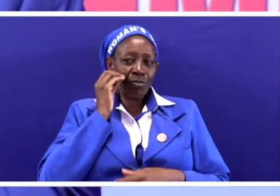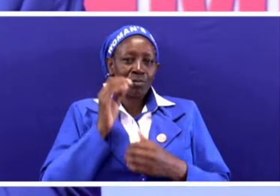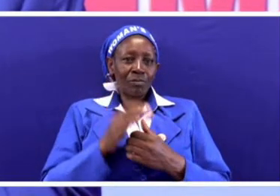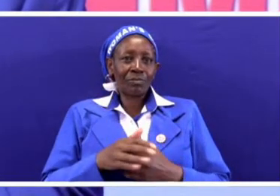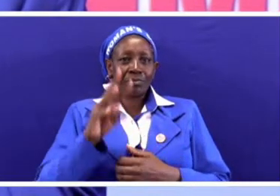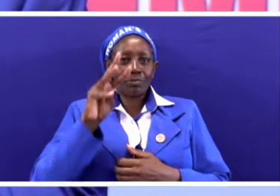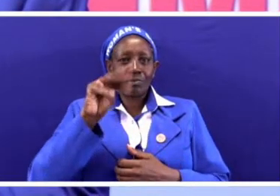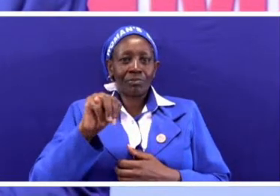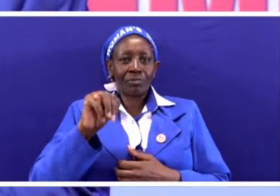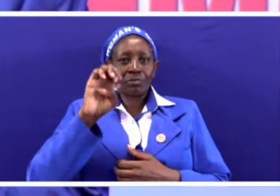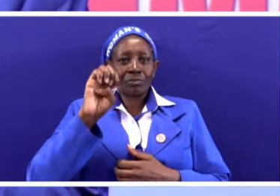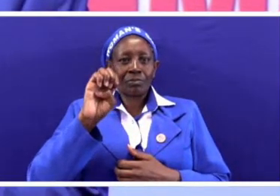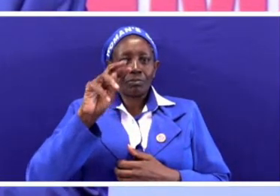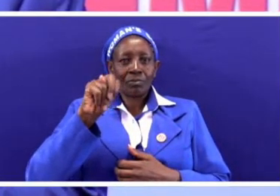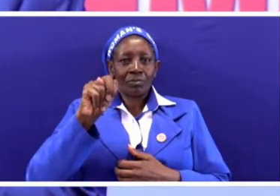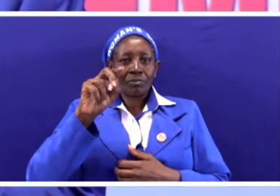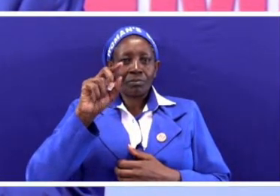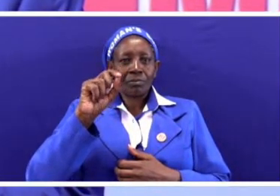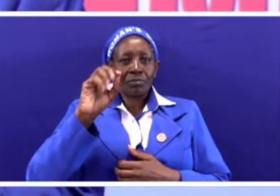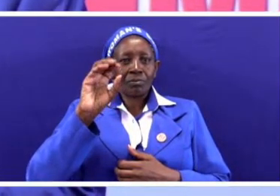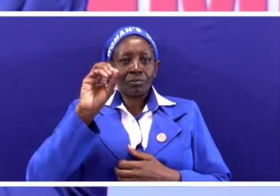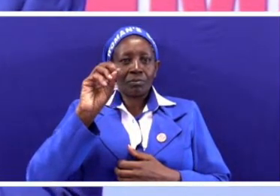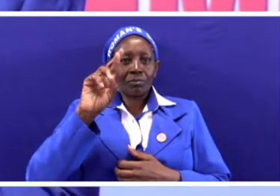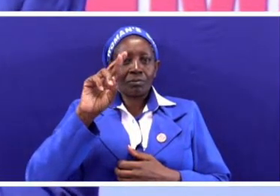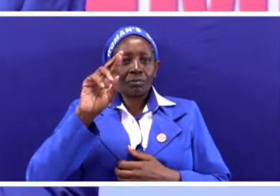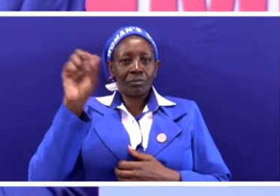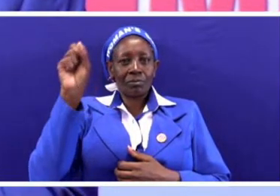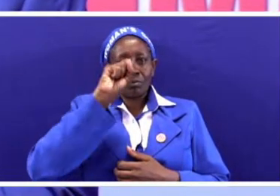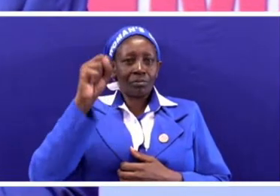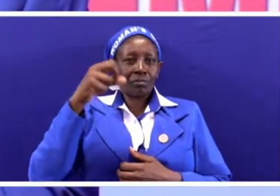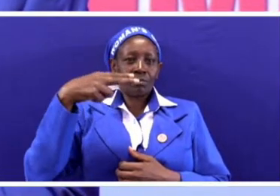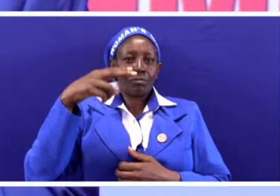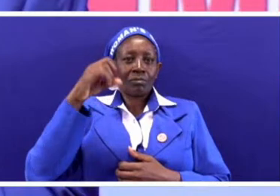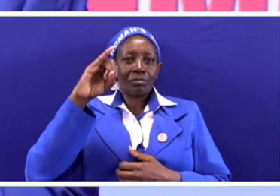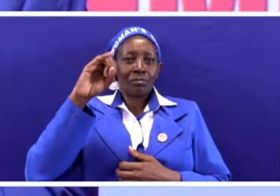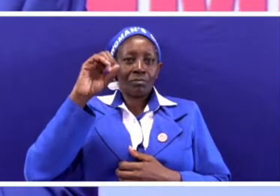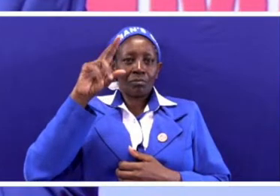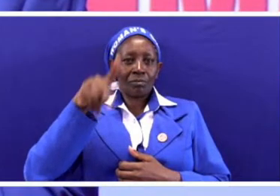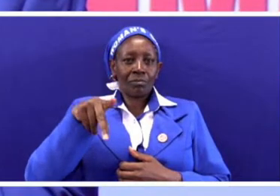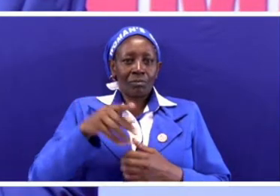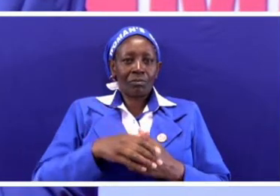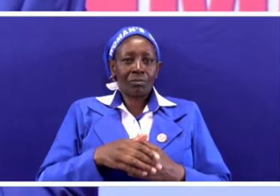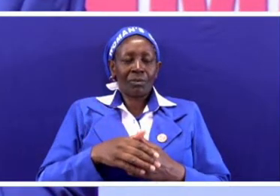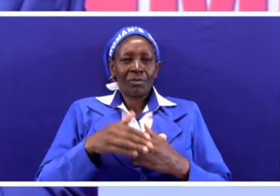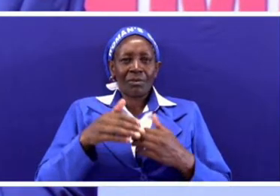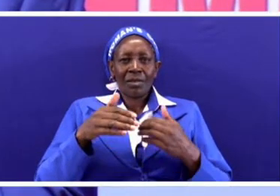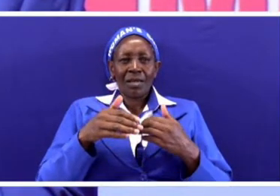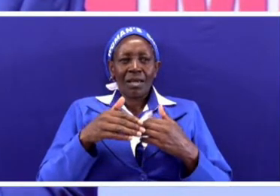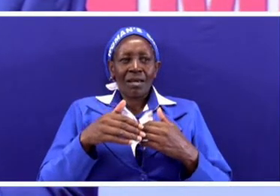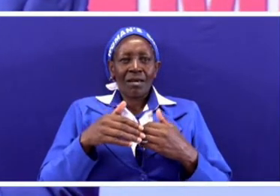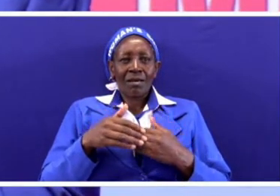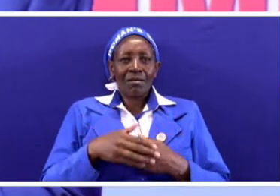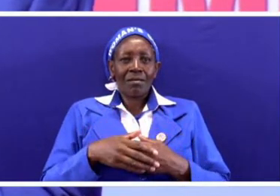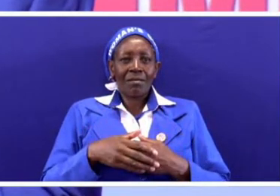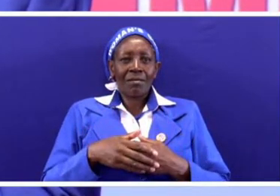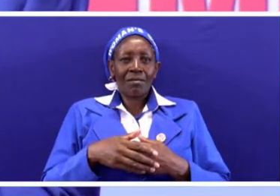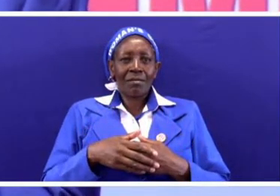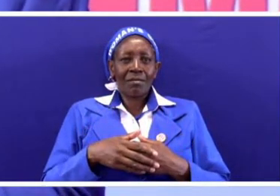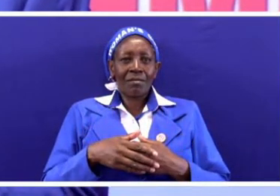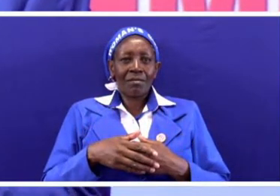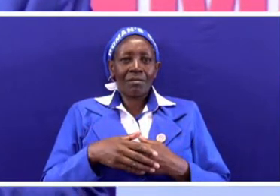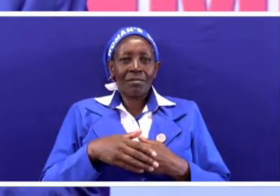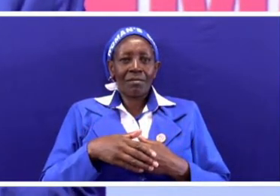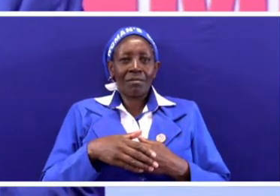We have said it severally that our past moderator had lots of concern for young people. He thought about the students